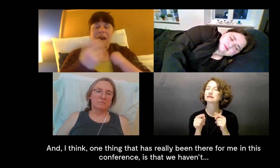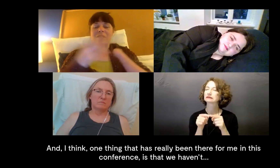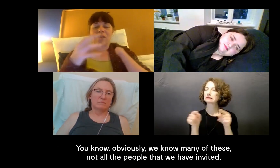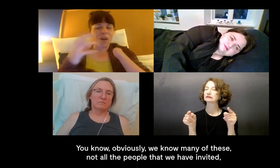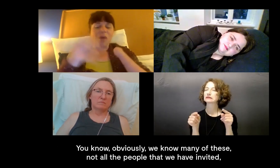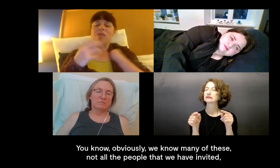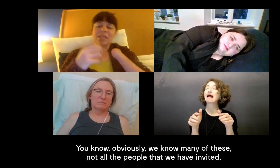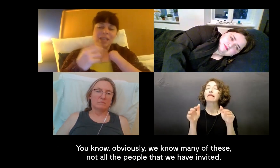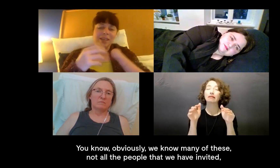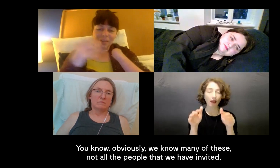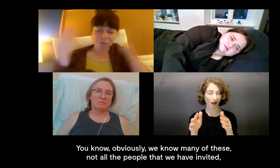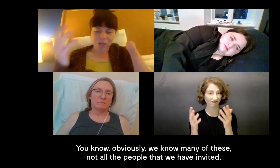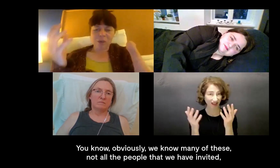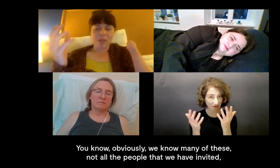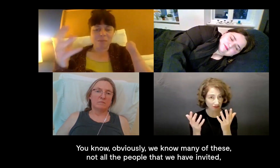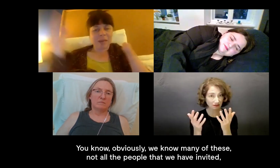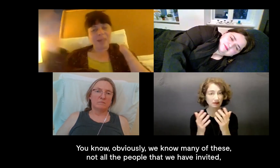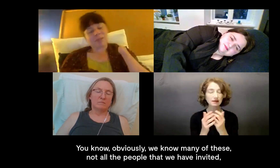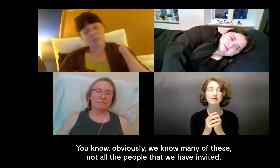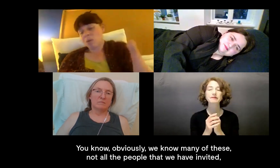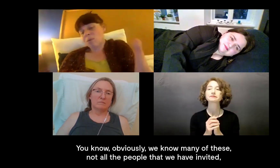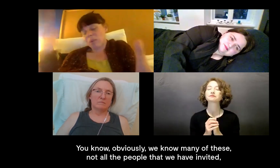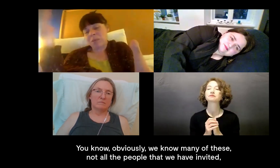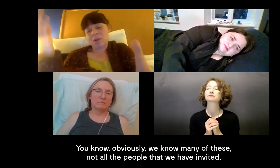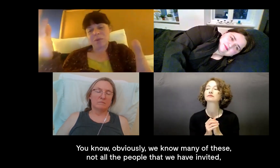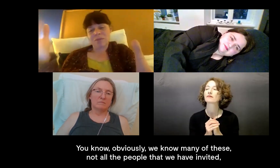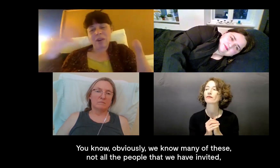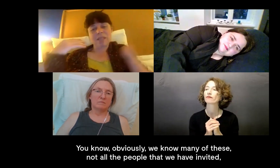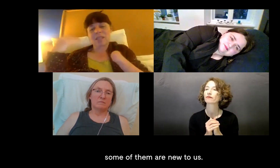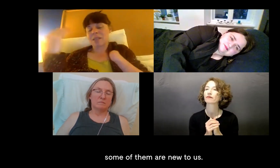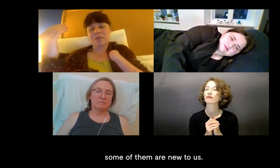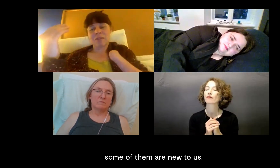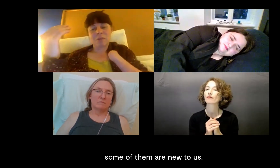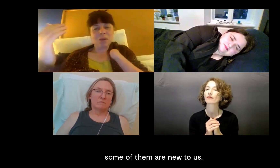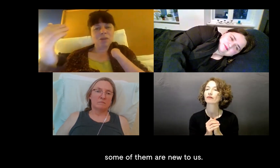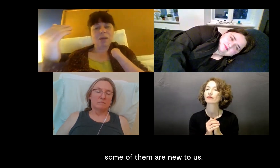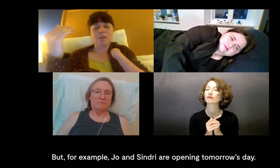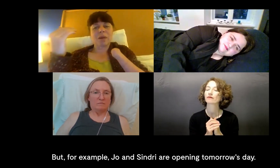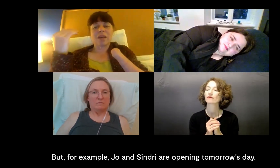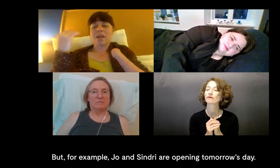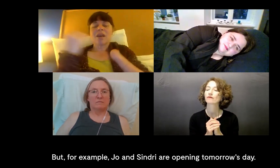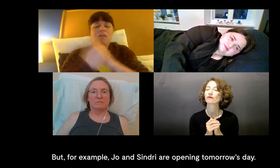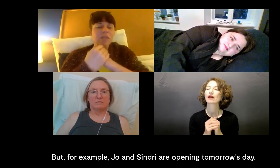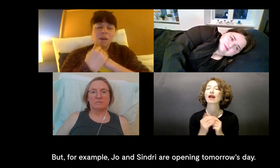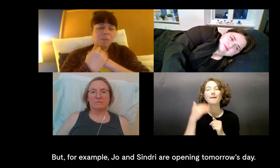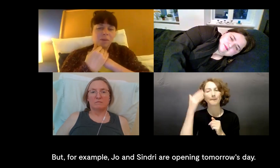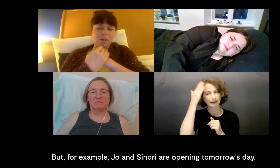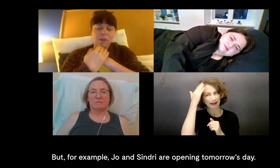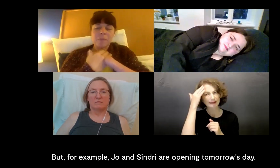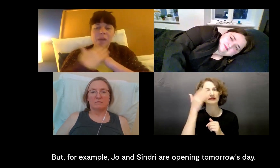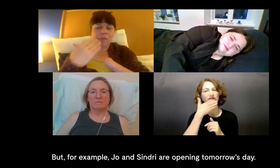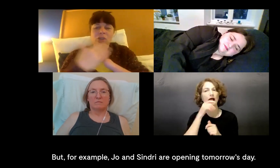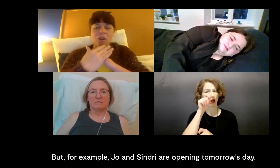we haven't, obviously we know that many of these, not all the people that we've invited, some of them are new to us, but for